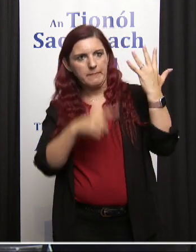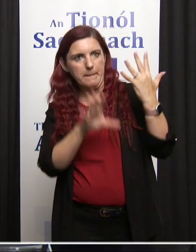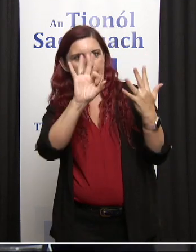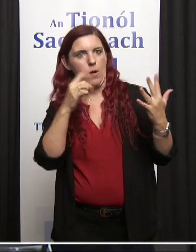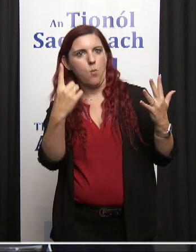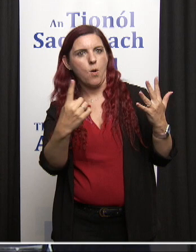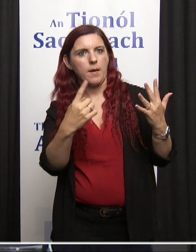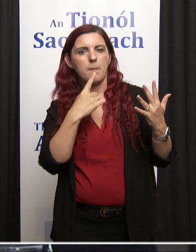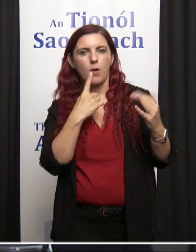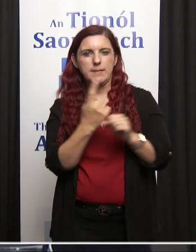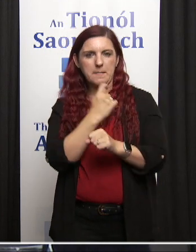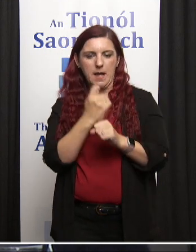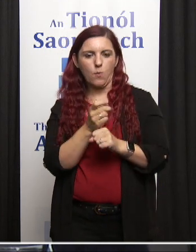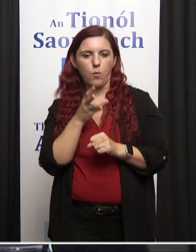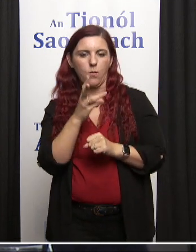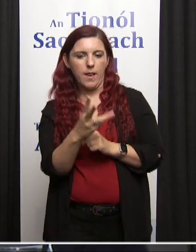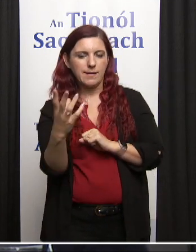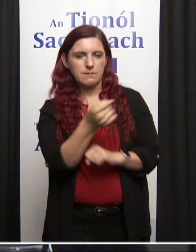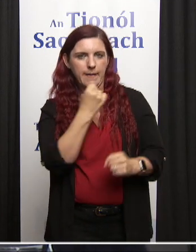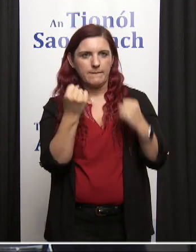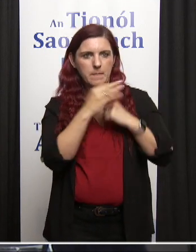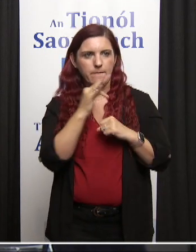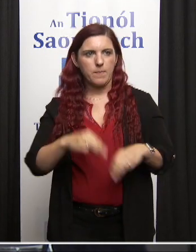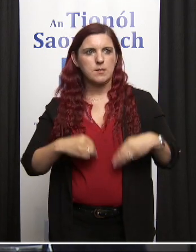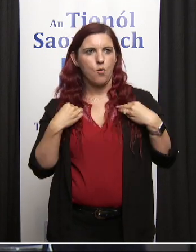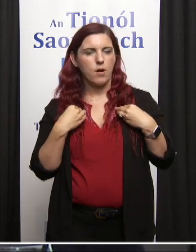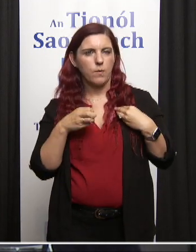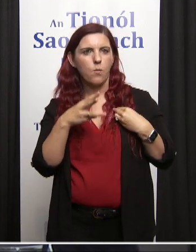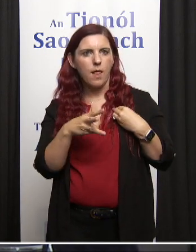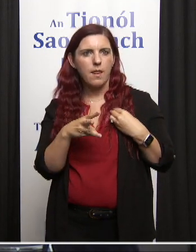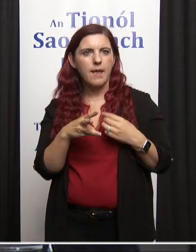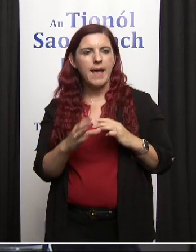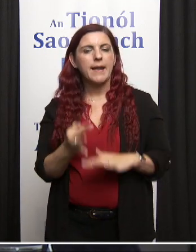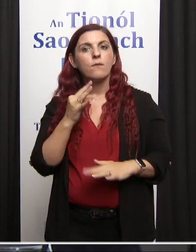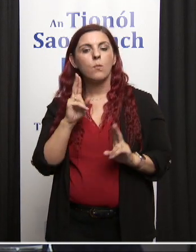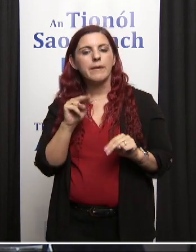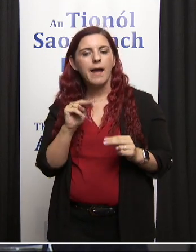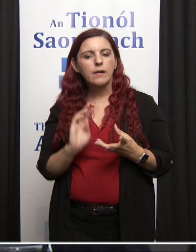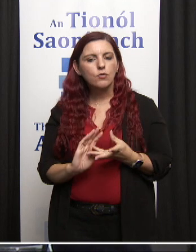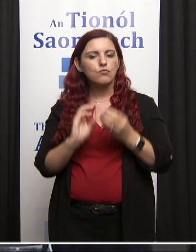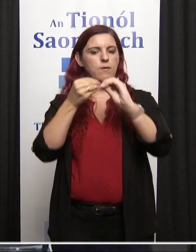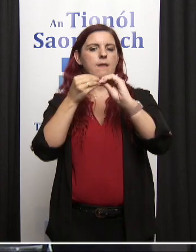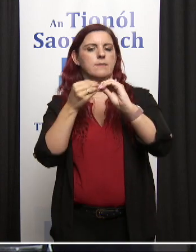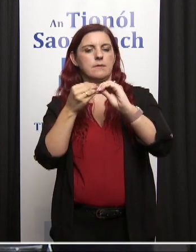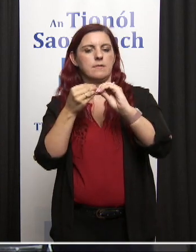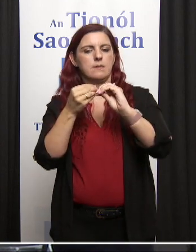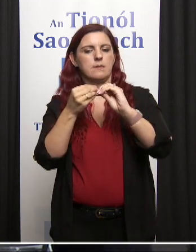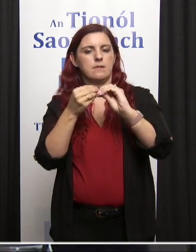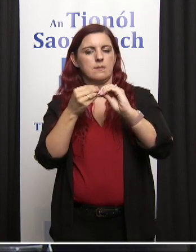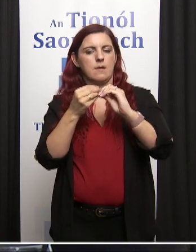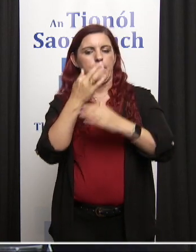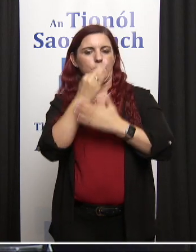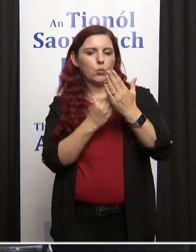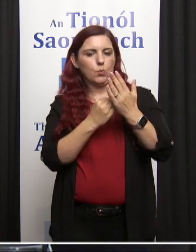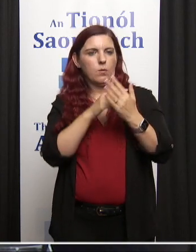these. We'll take away all of the feedback from this morning's session, and if we can craft a limited number of,